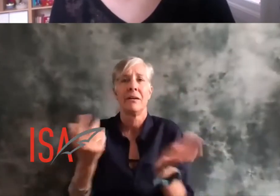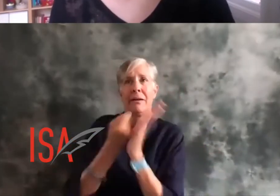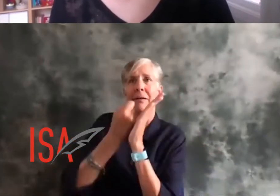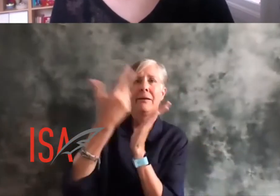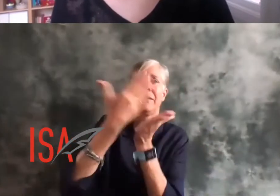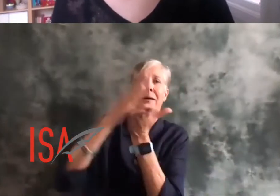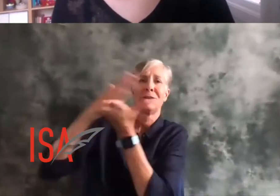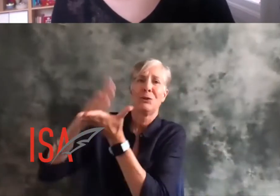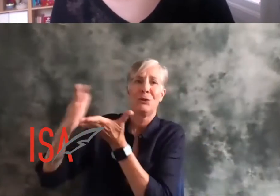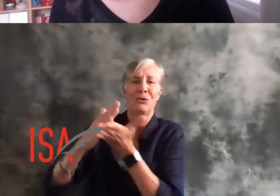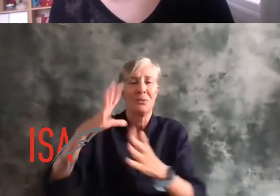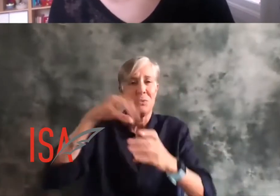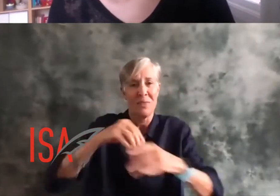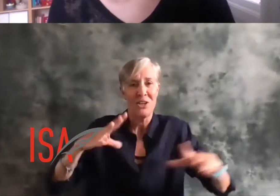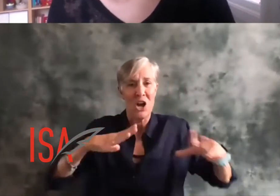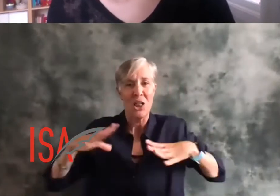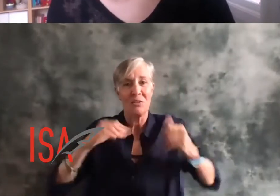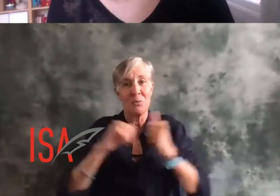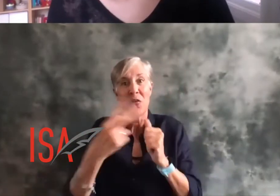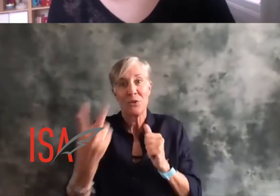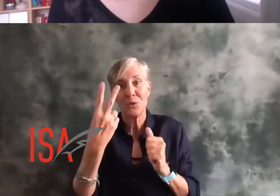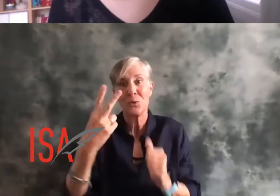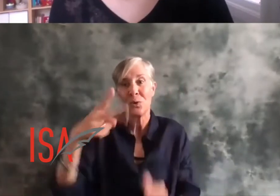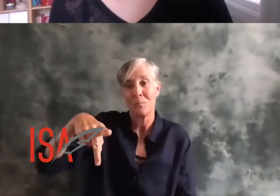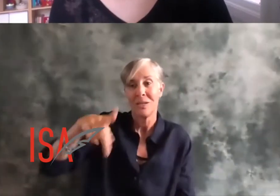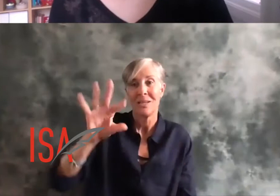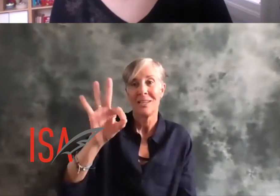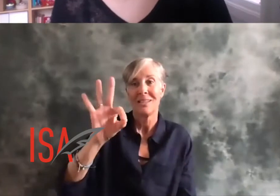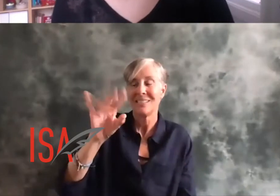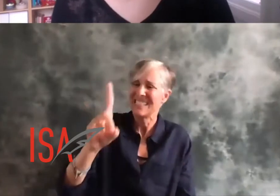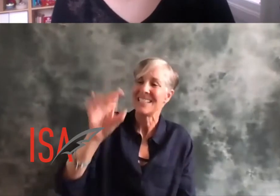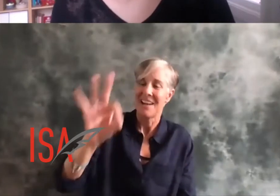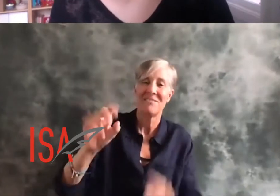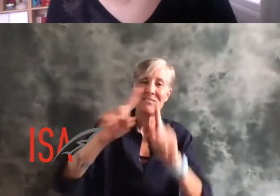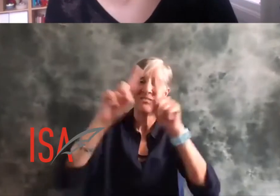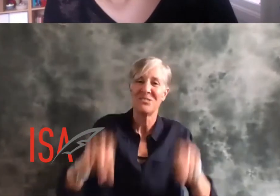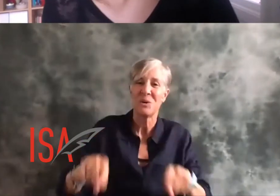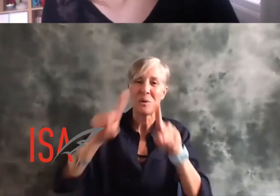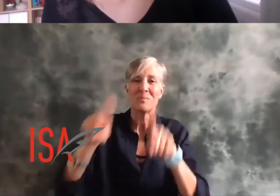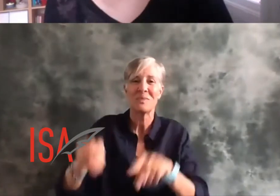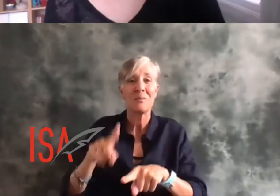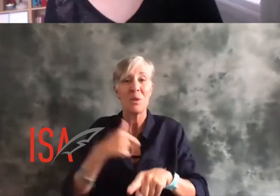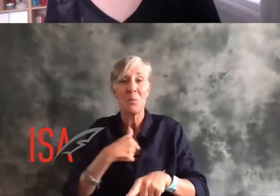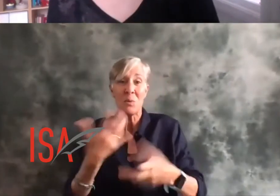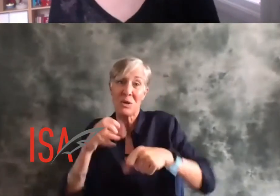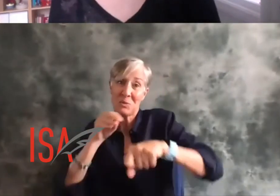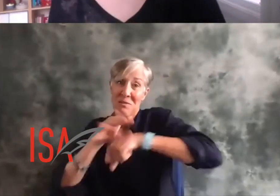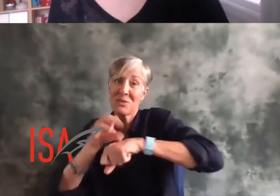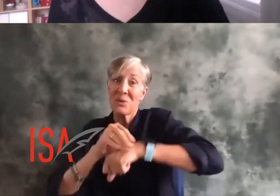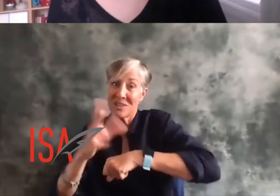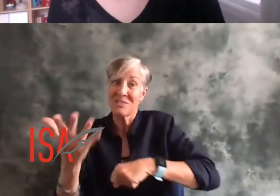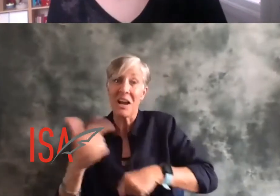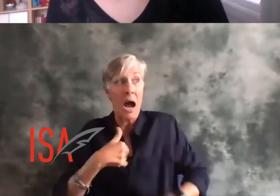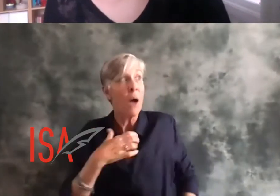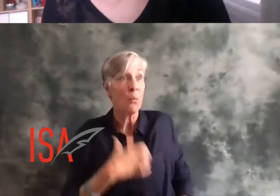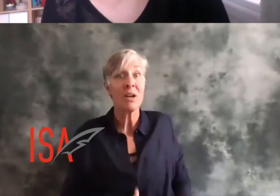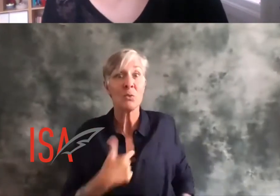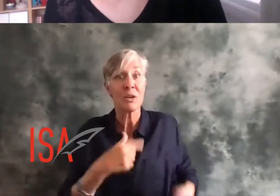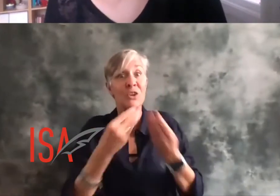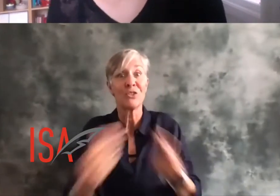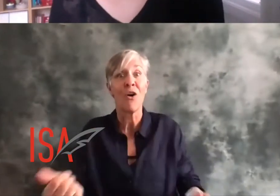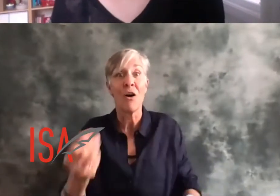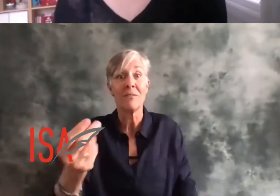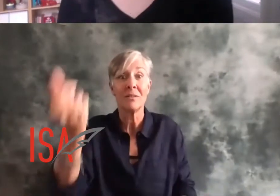in Hollywood with 2 PDFs. But you know, again, as influencers, and I wish. I mean, here's your PDF.